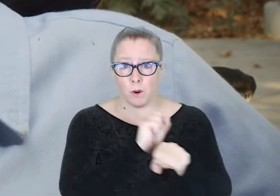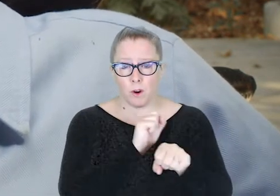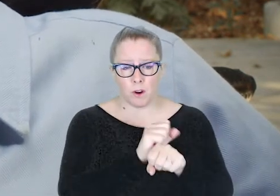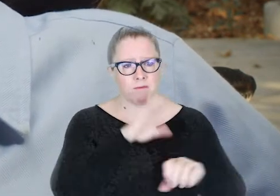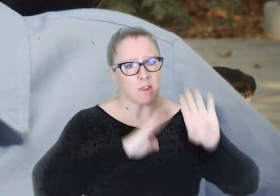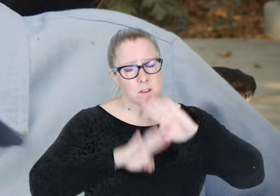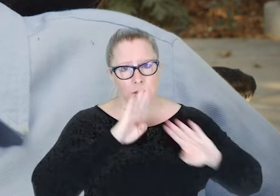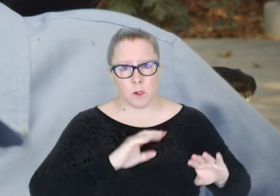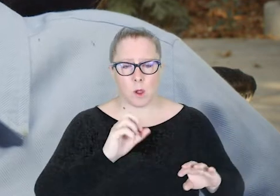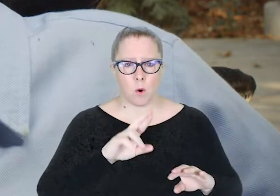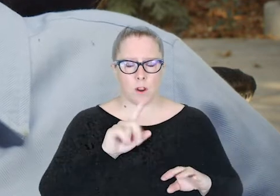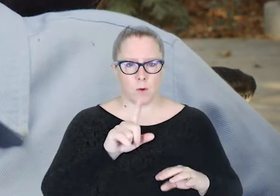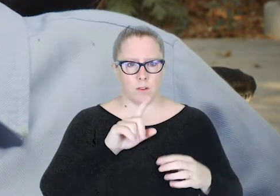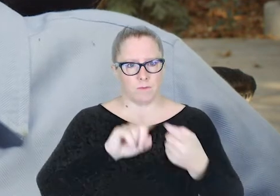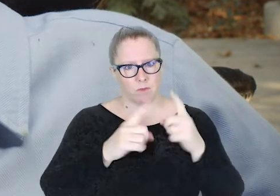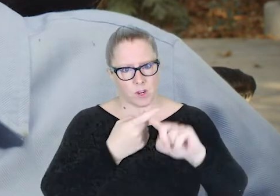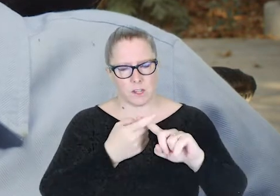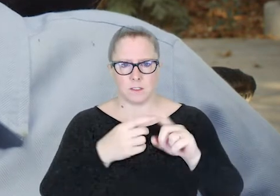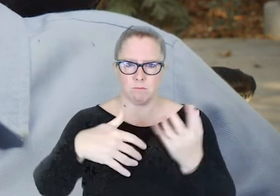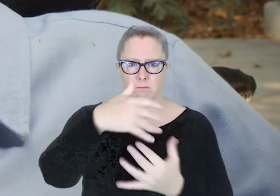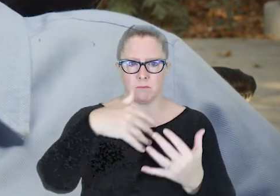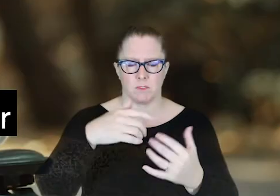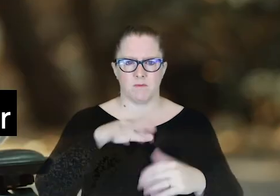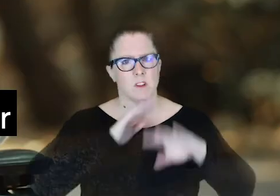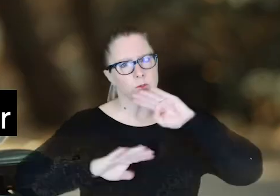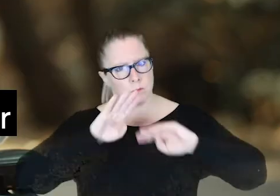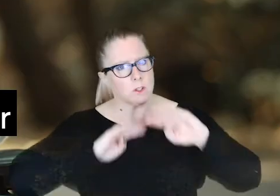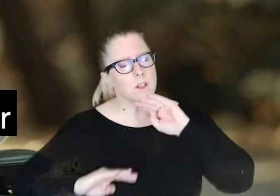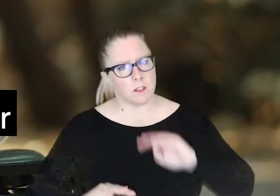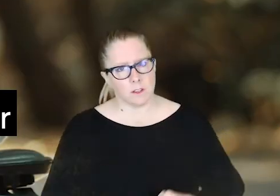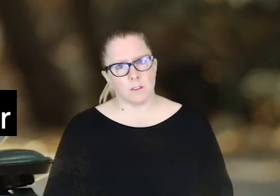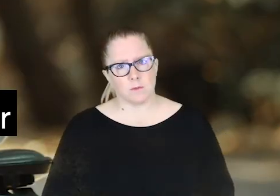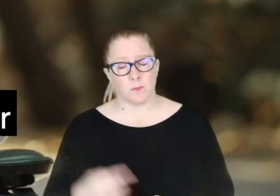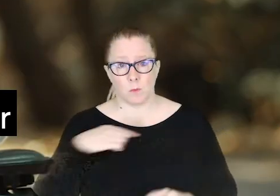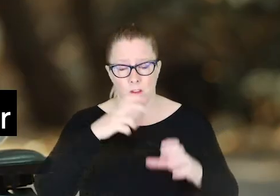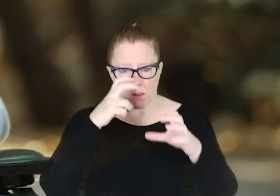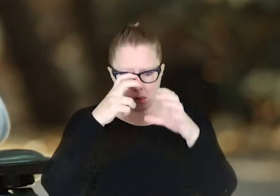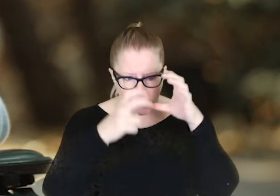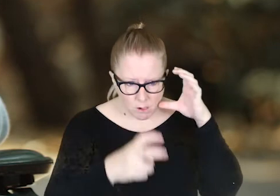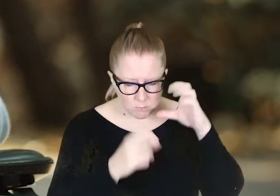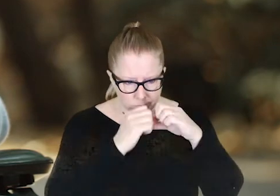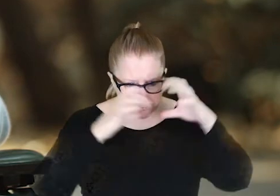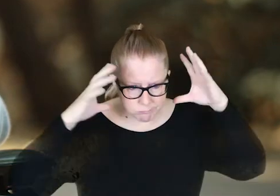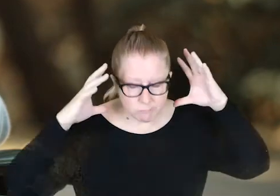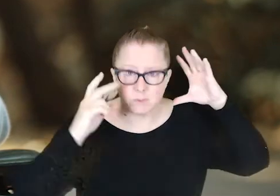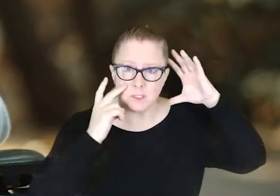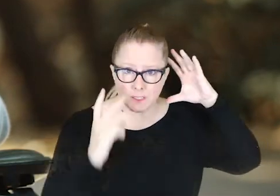constituents. You're really falling short on what's expected of you. I think ultimately by diving in deeper and looking